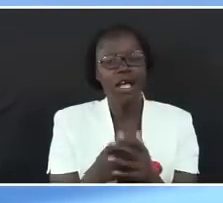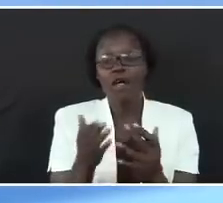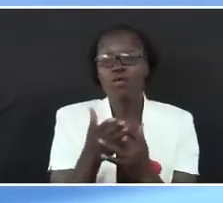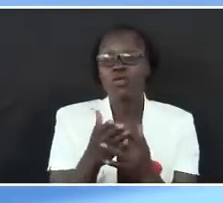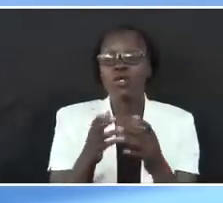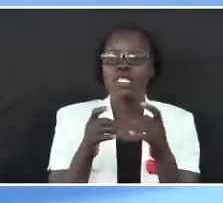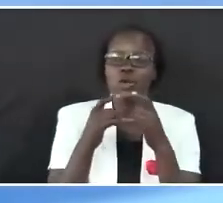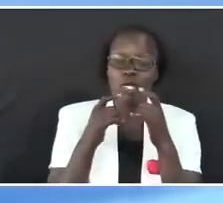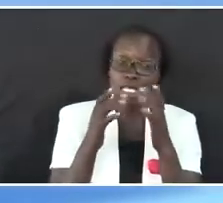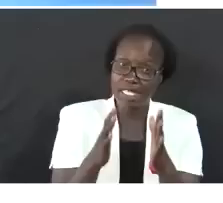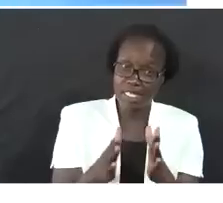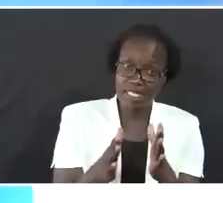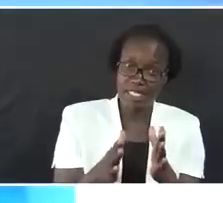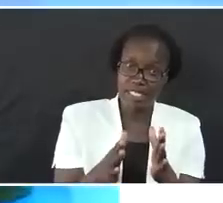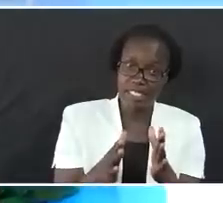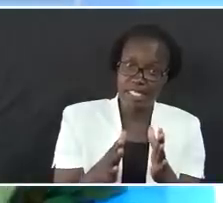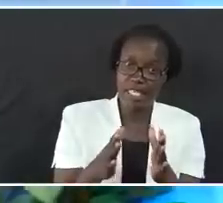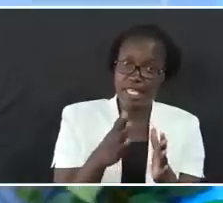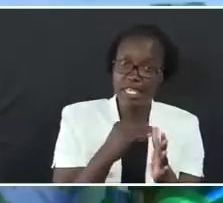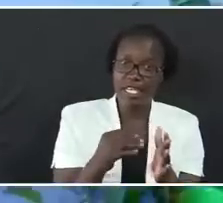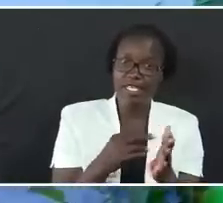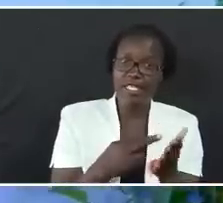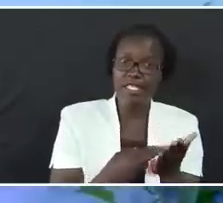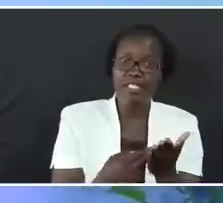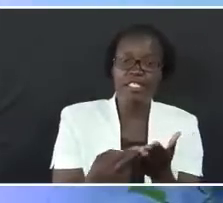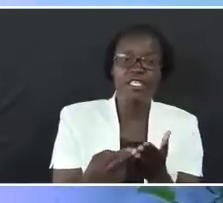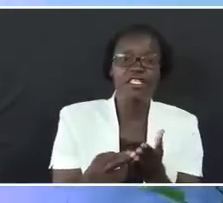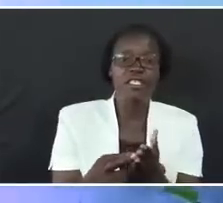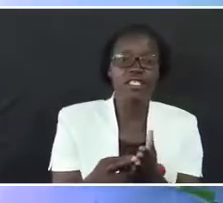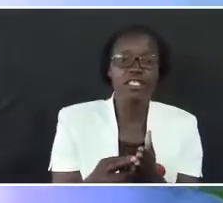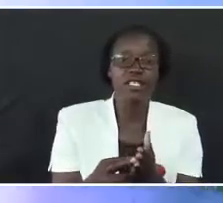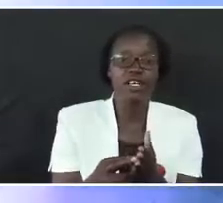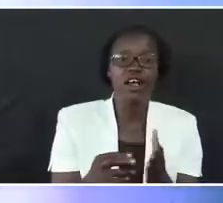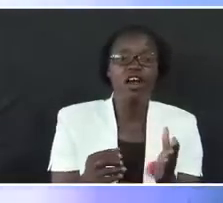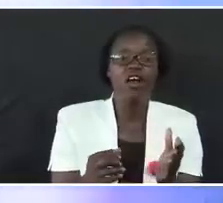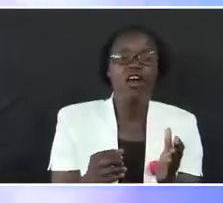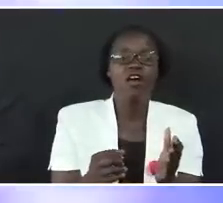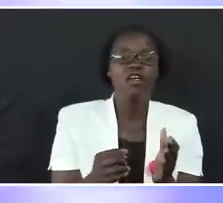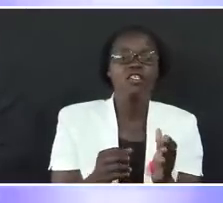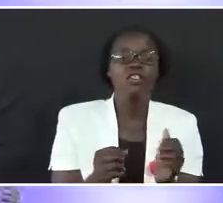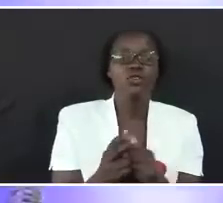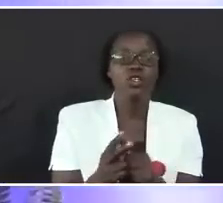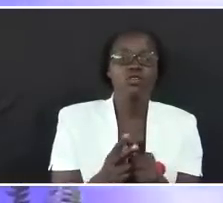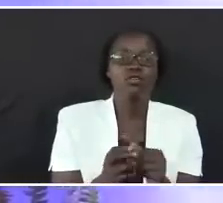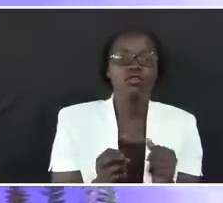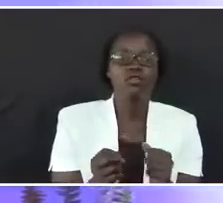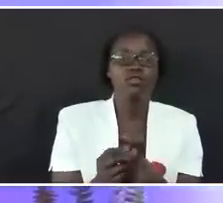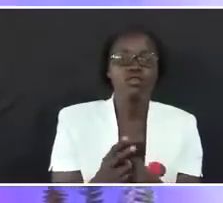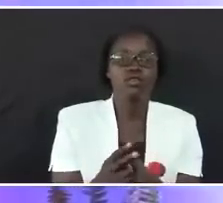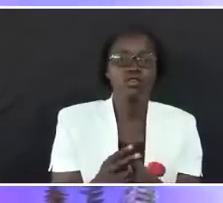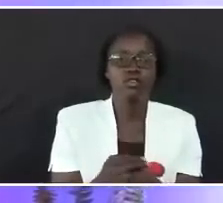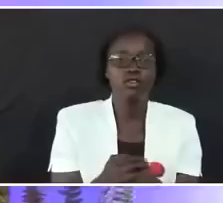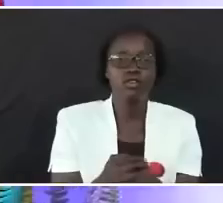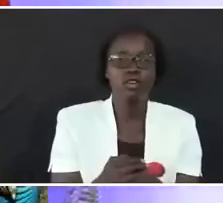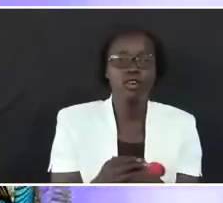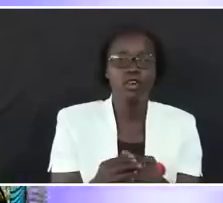Between the wicked and the righteous, who will be in the fire forever?